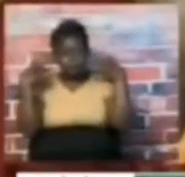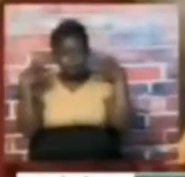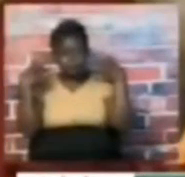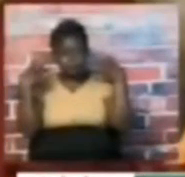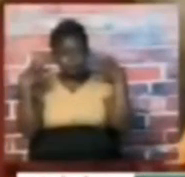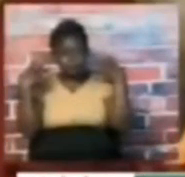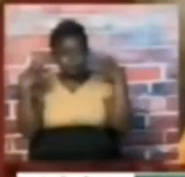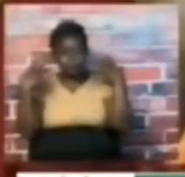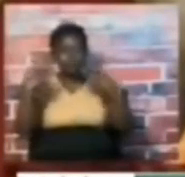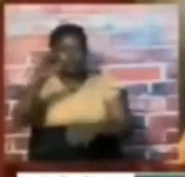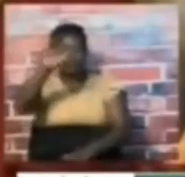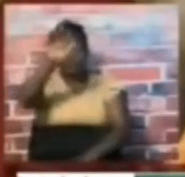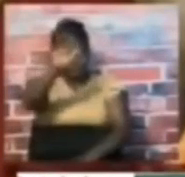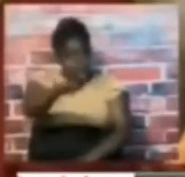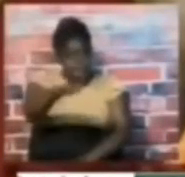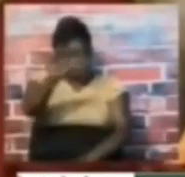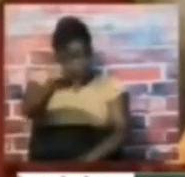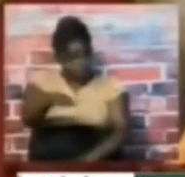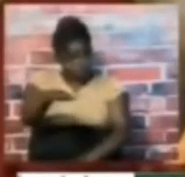and taxis.